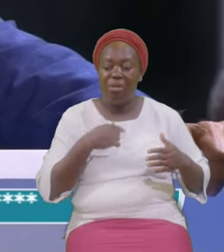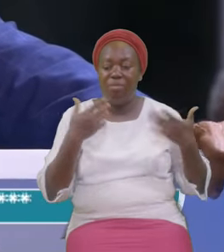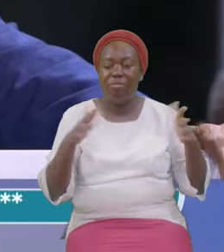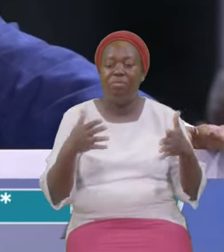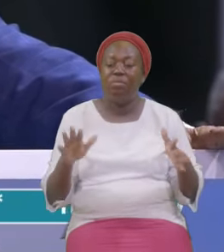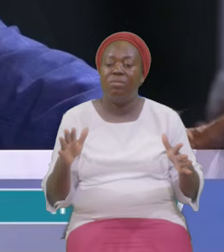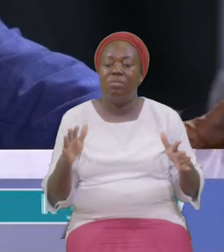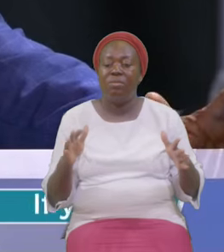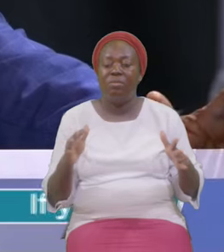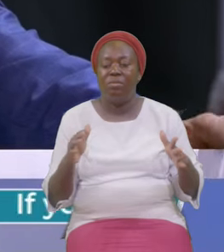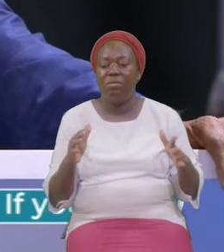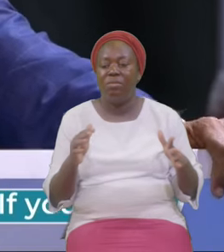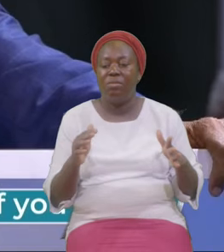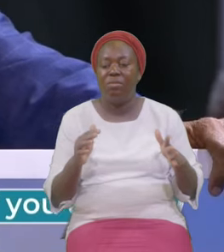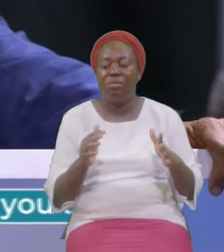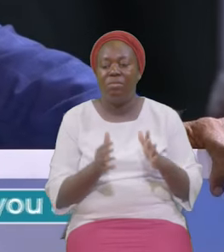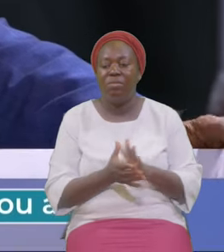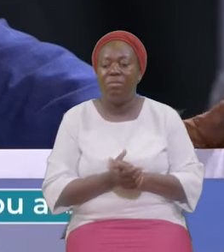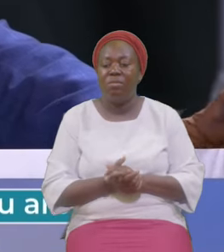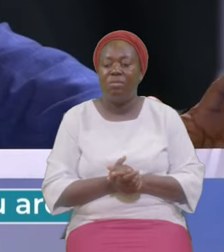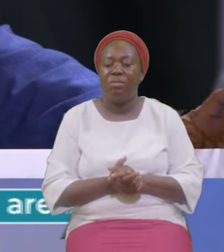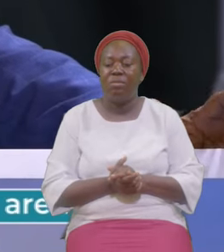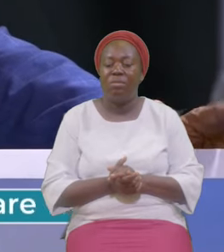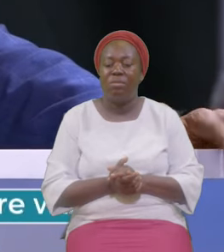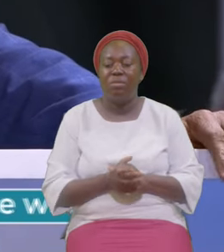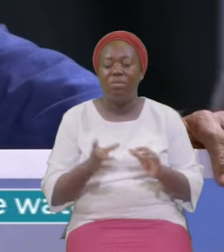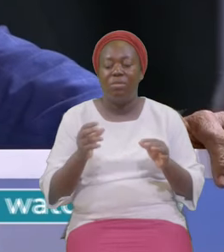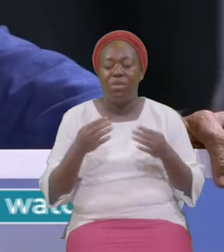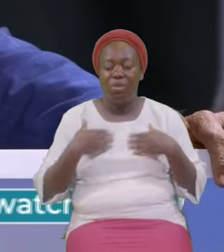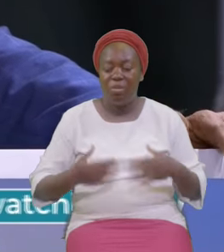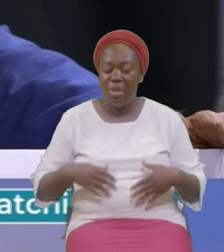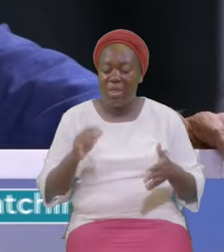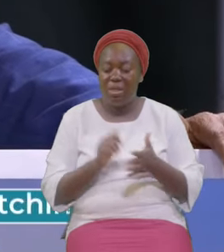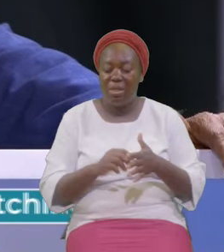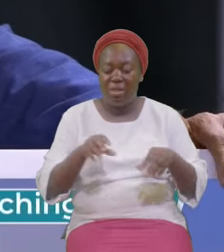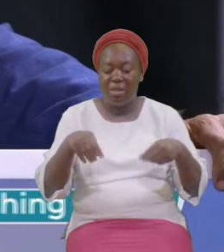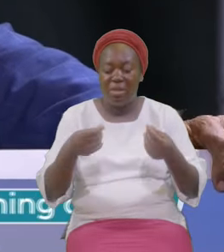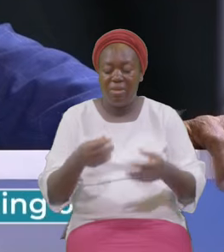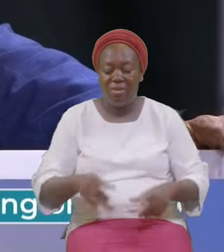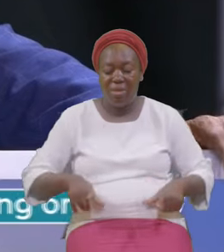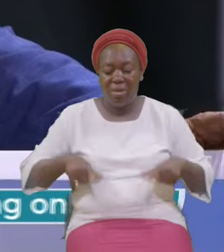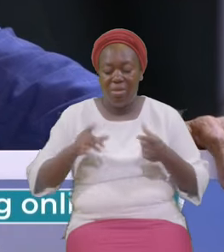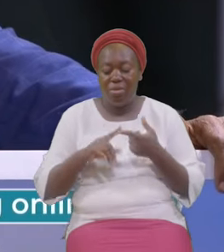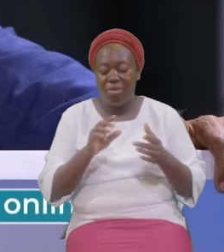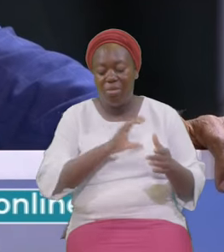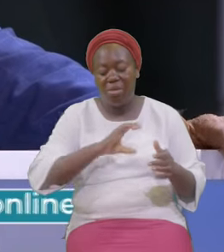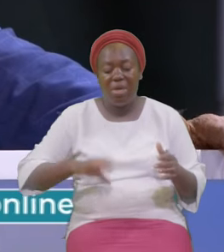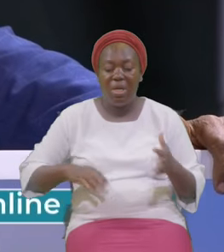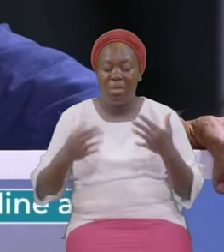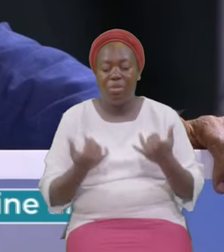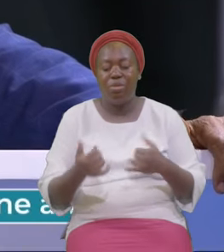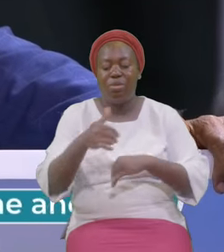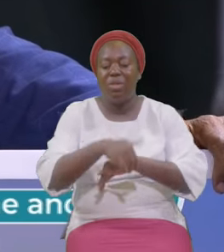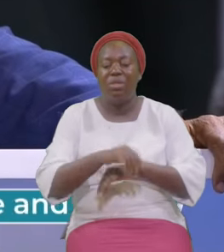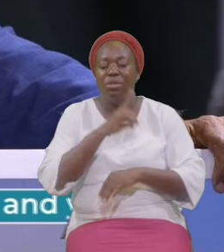one that has given his life to Christ tonight should be left out. Get all the information. And so that we can now do the follow-up